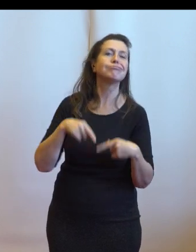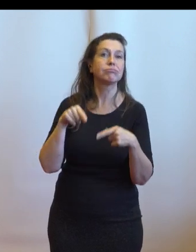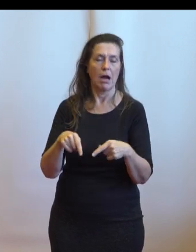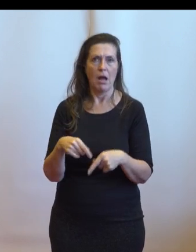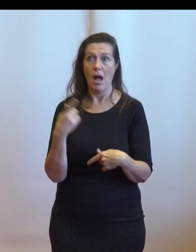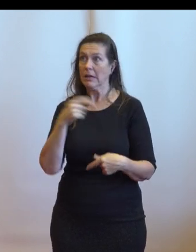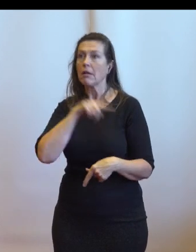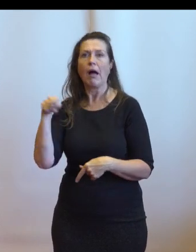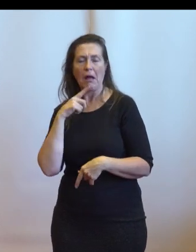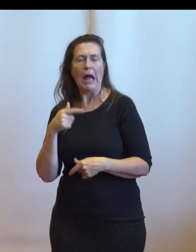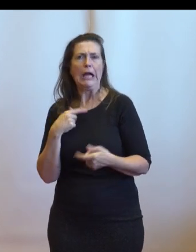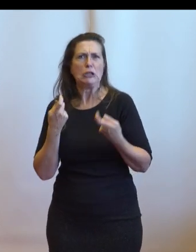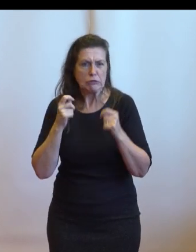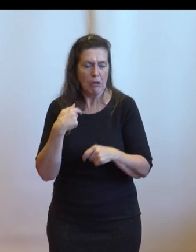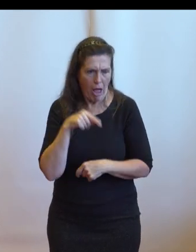as easy as that.